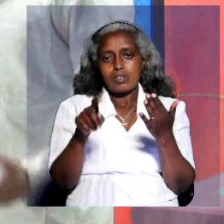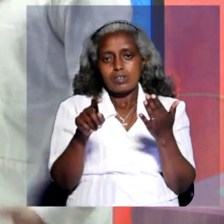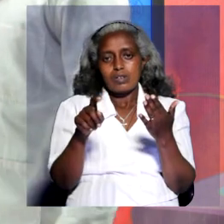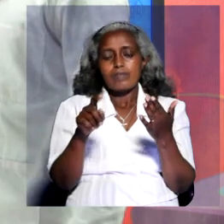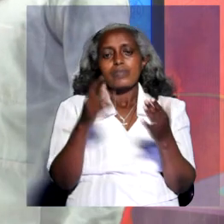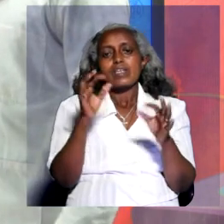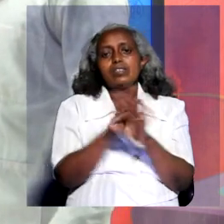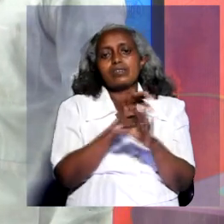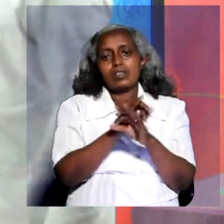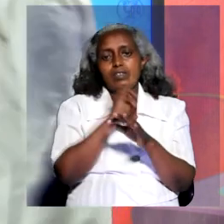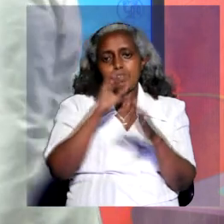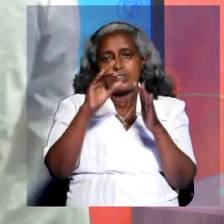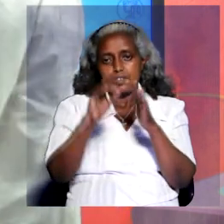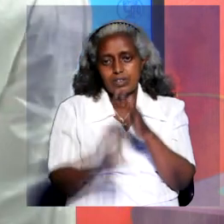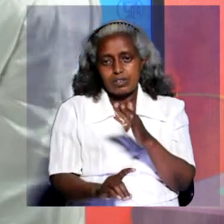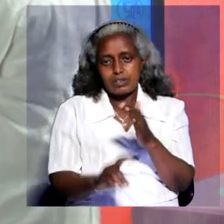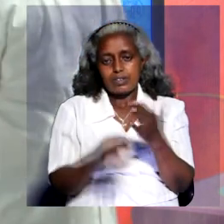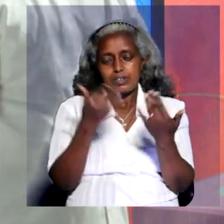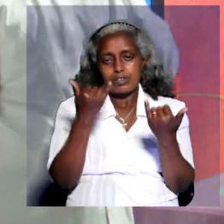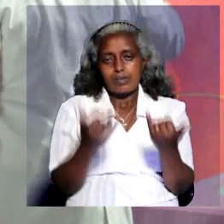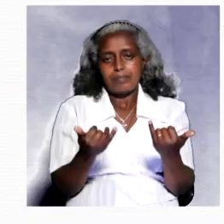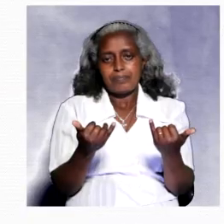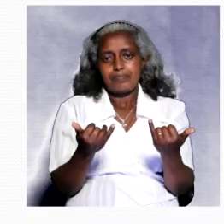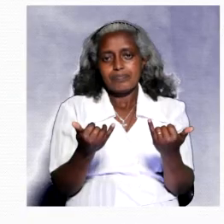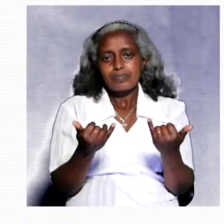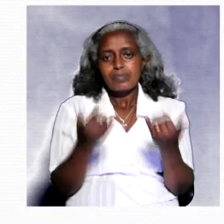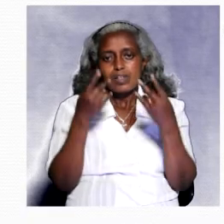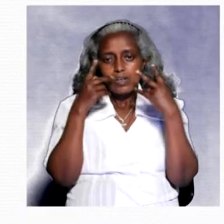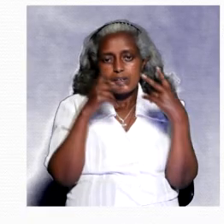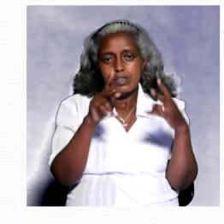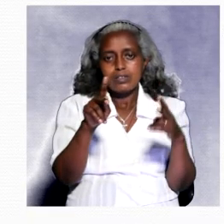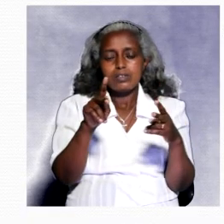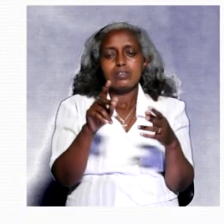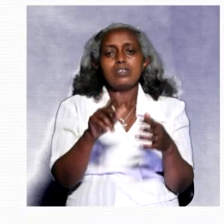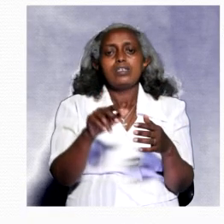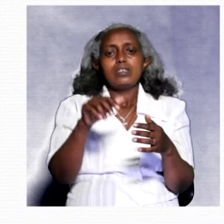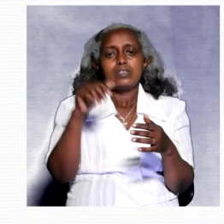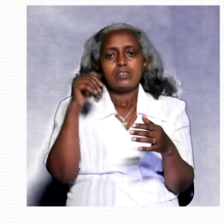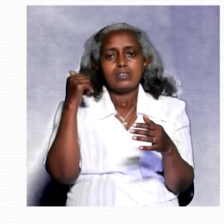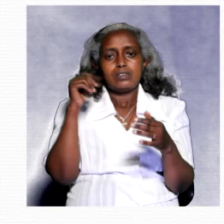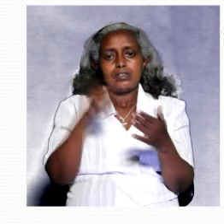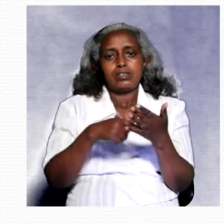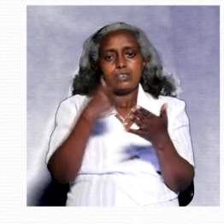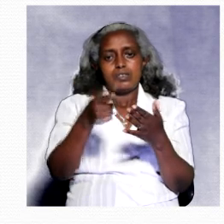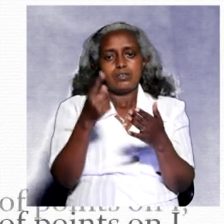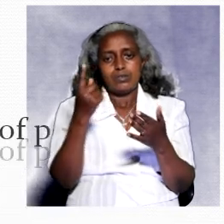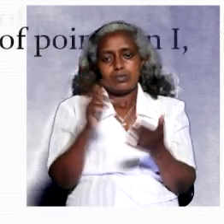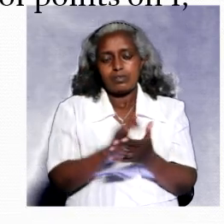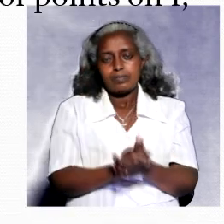is decreasing. Okay, now let's see the next one.